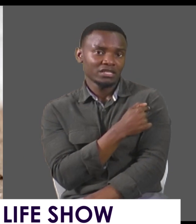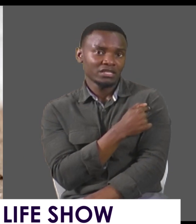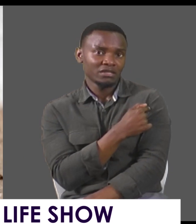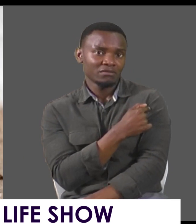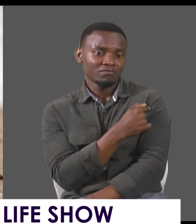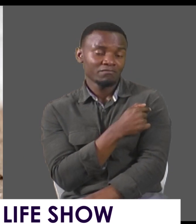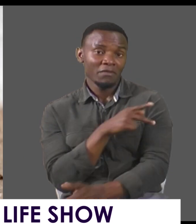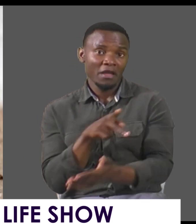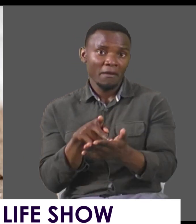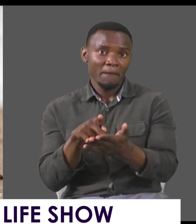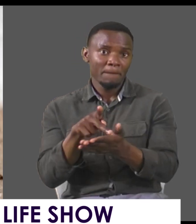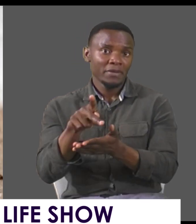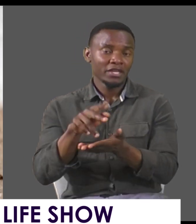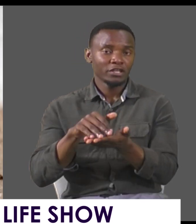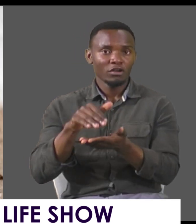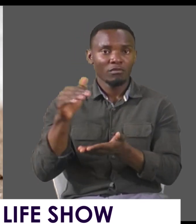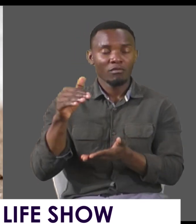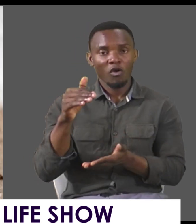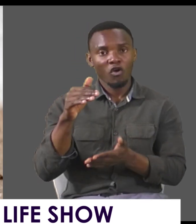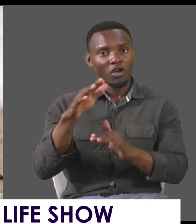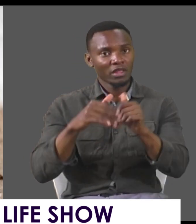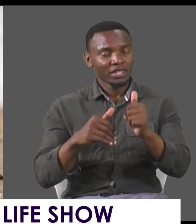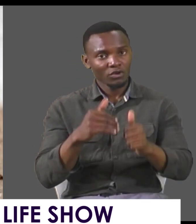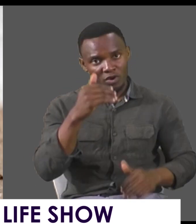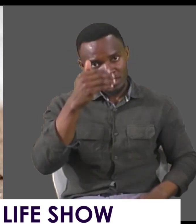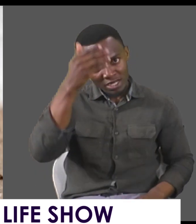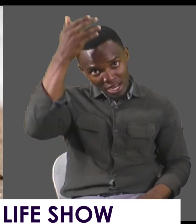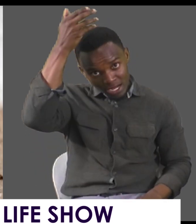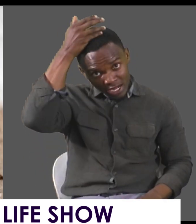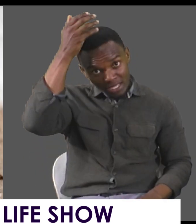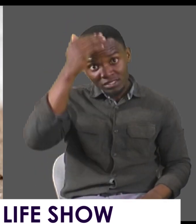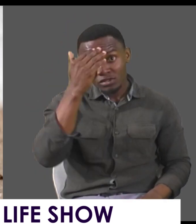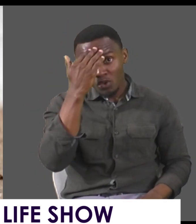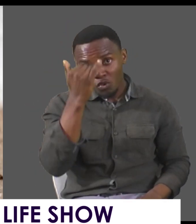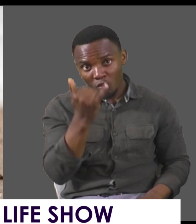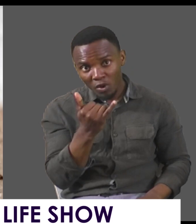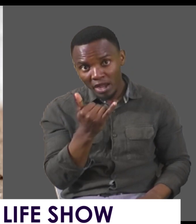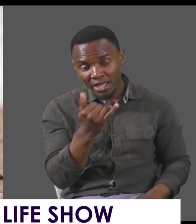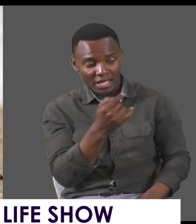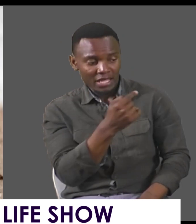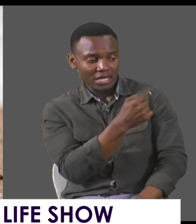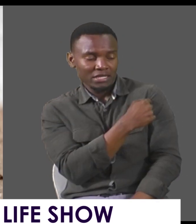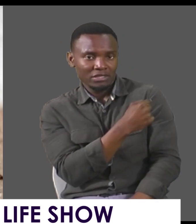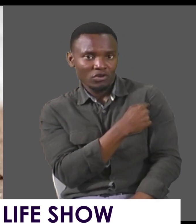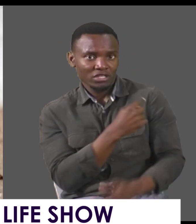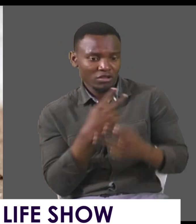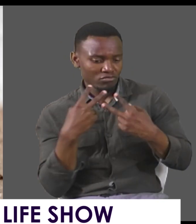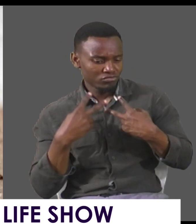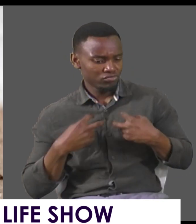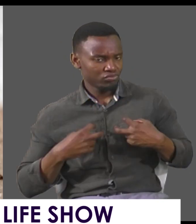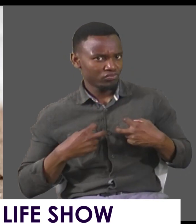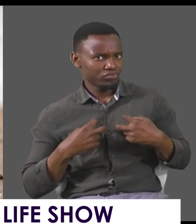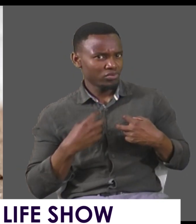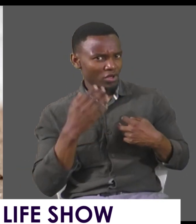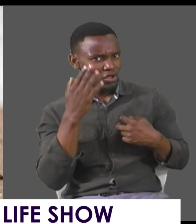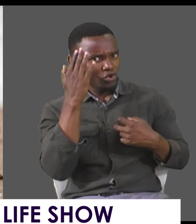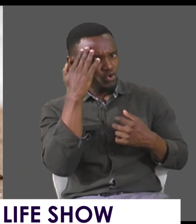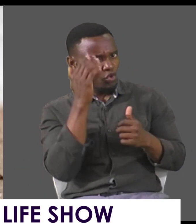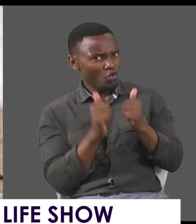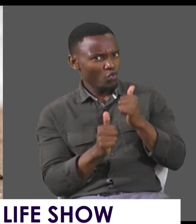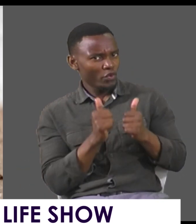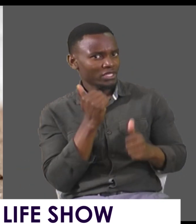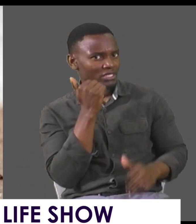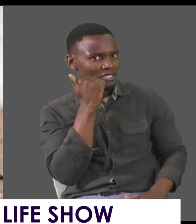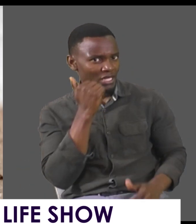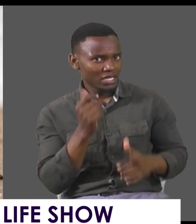is paid more than the nurse because the doctor diagnoses the sickness and the